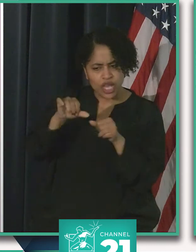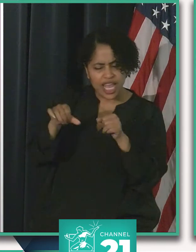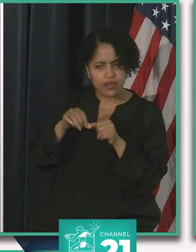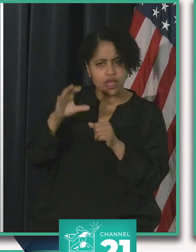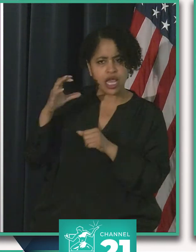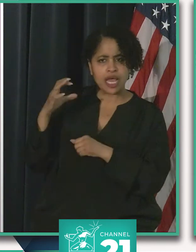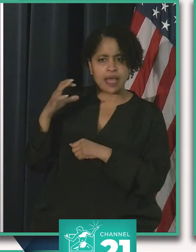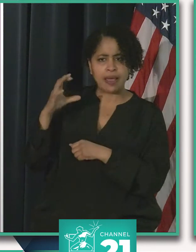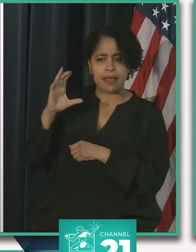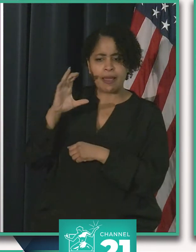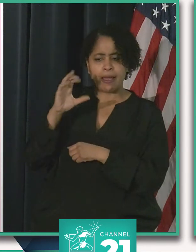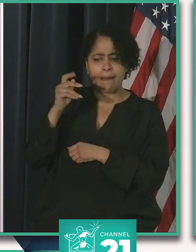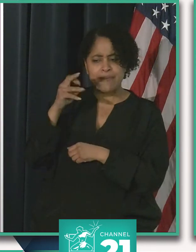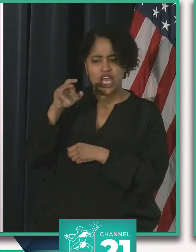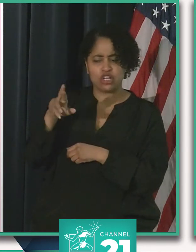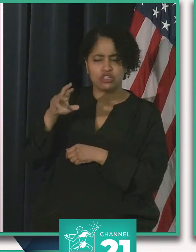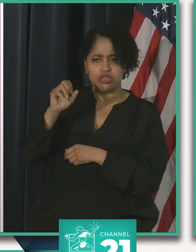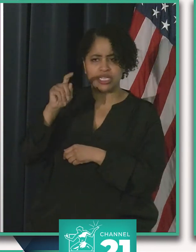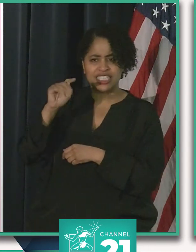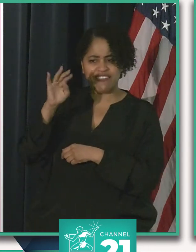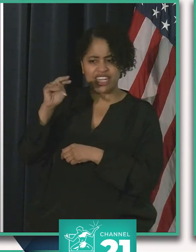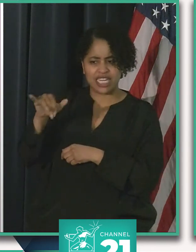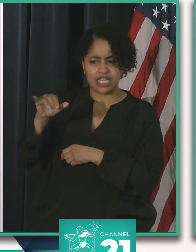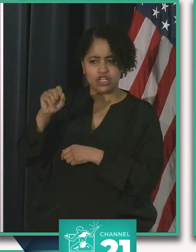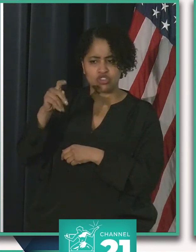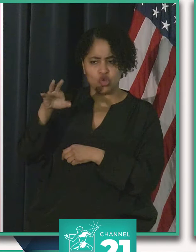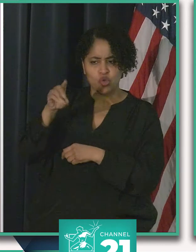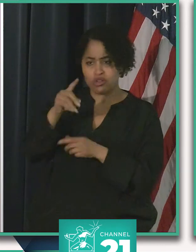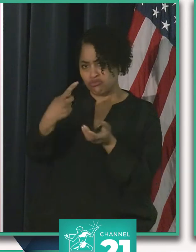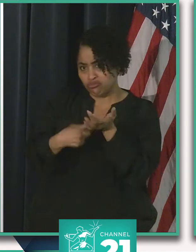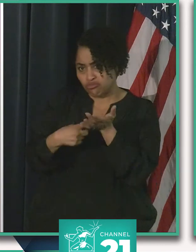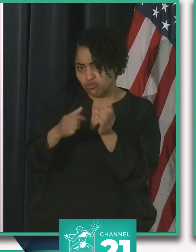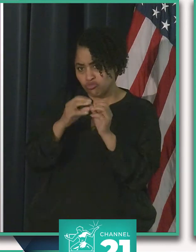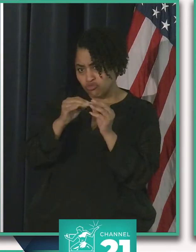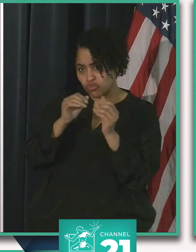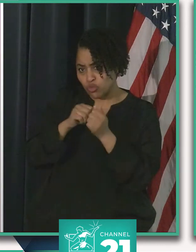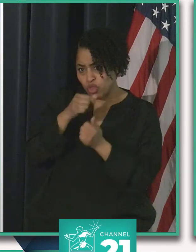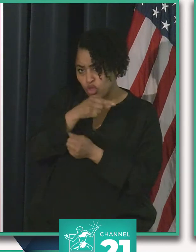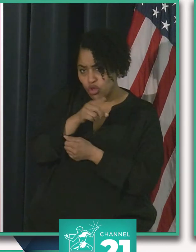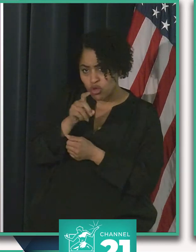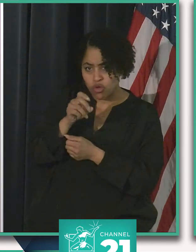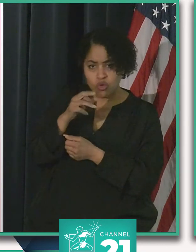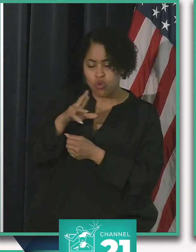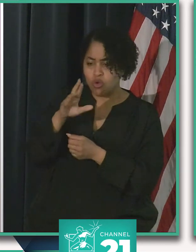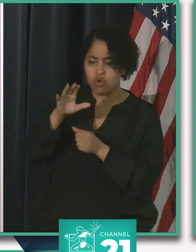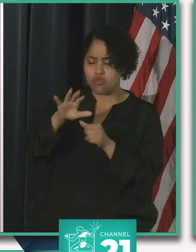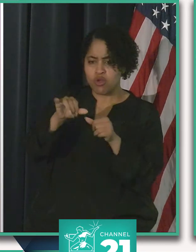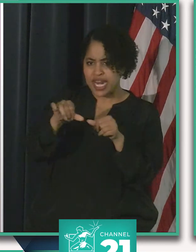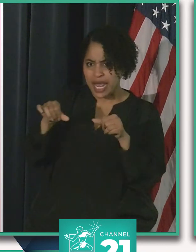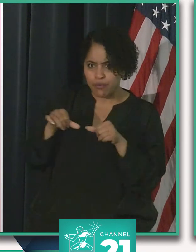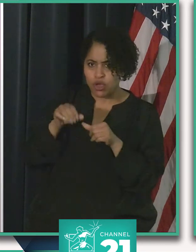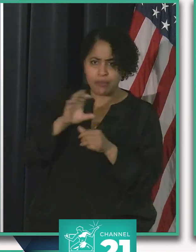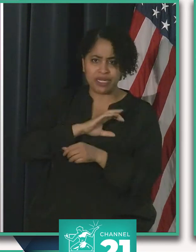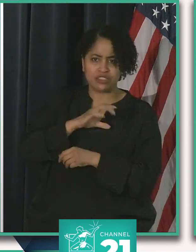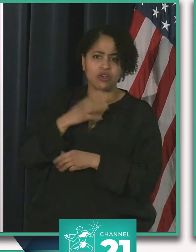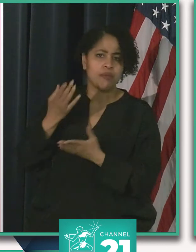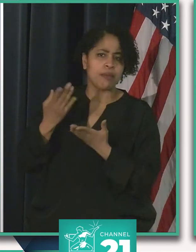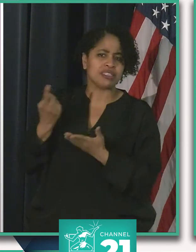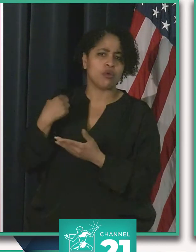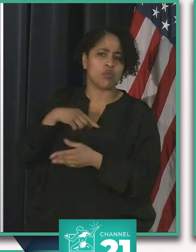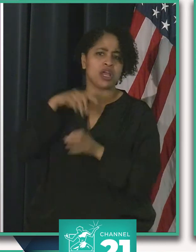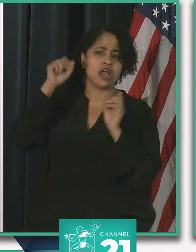Commander Tiffany Stewart? Have you had any conversations with her or the neighborhood police officer? Maybe it's something we can